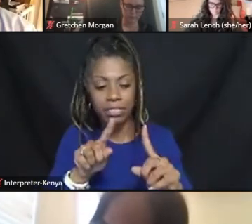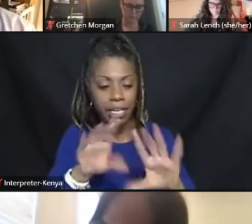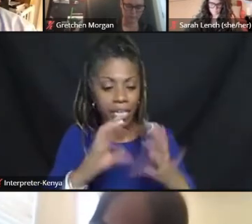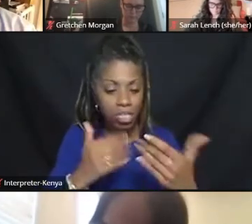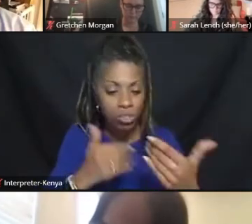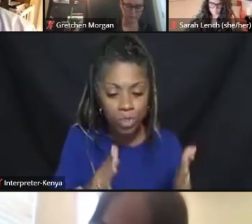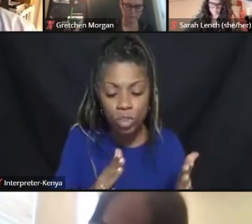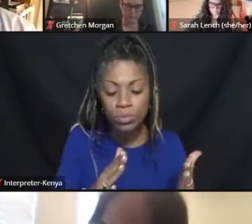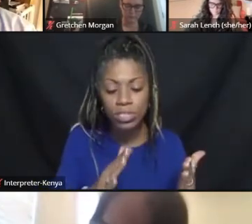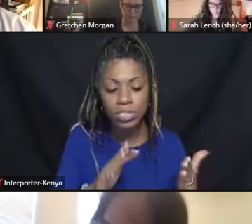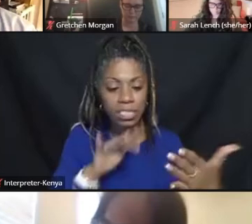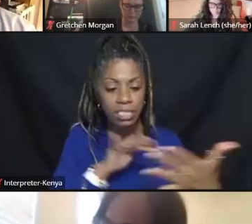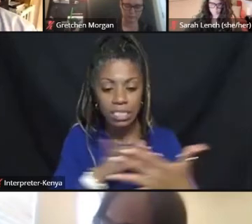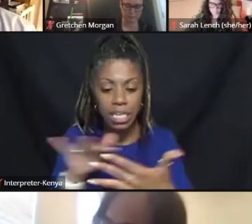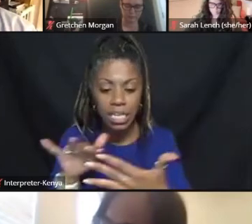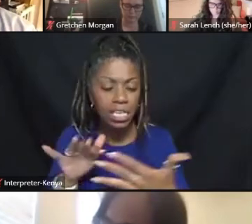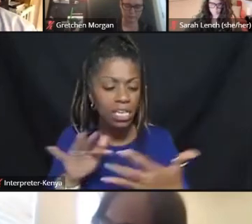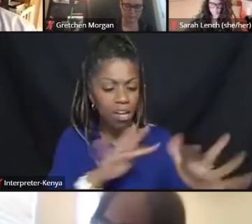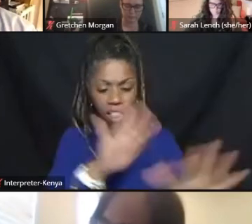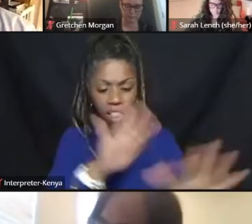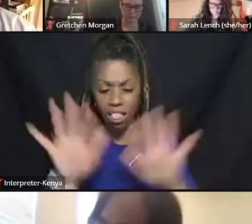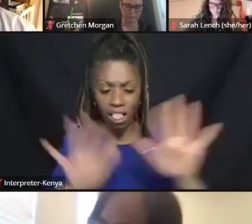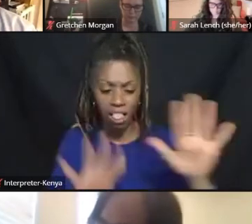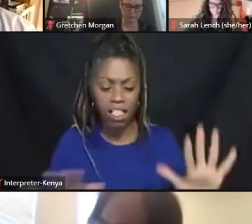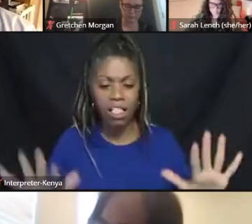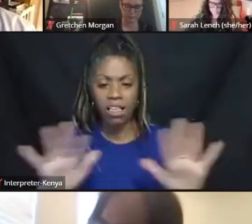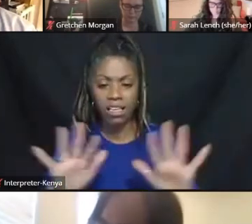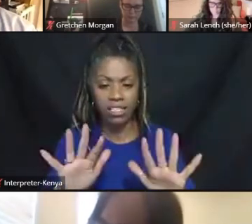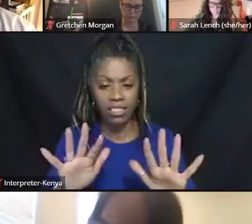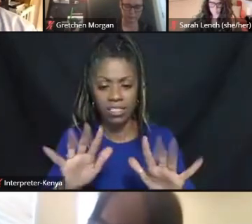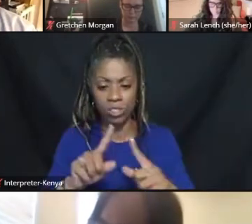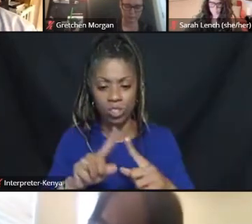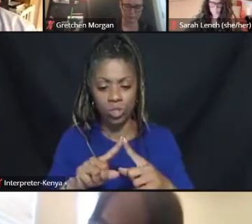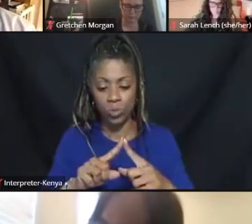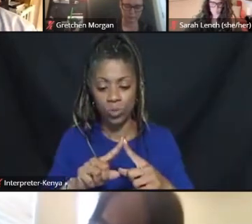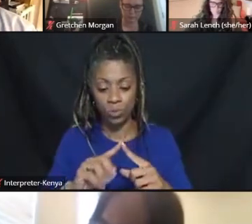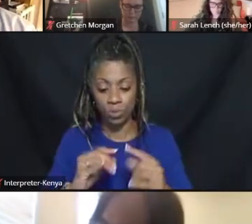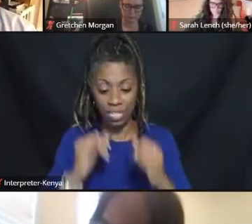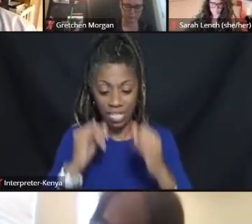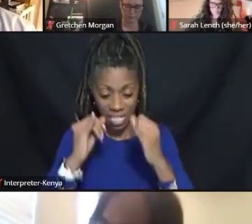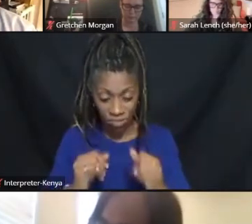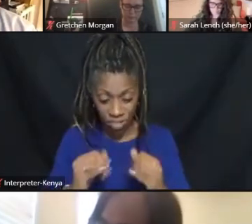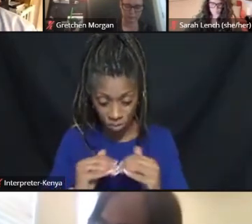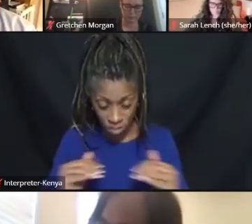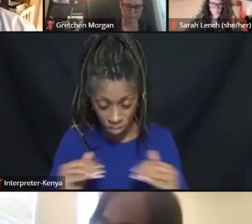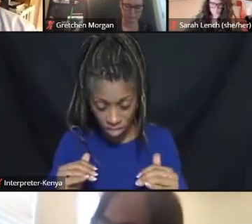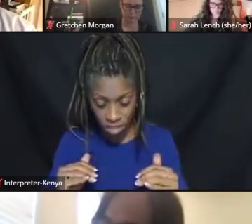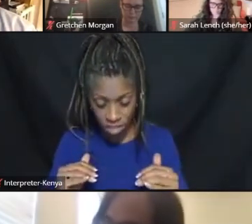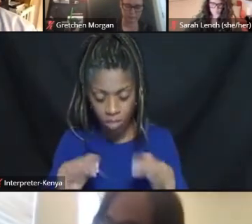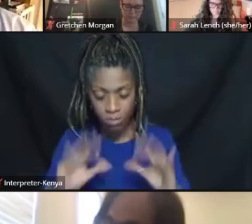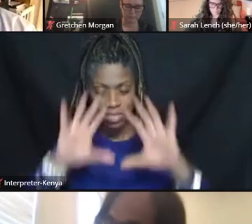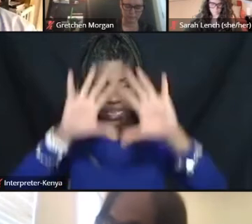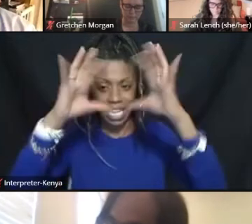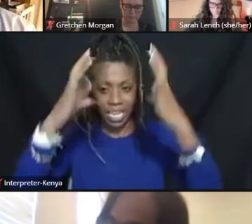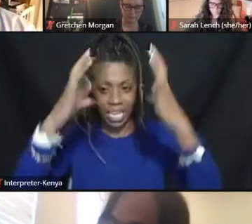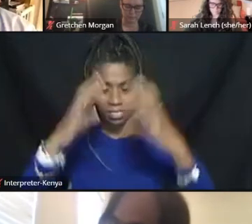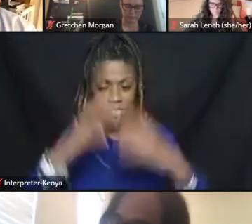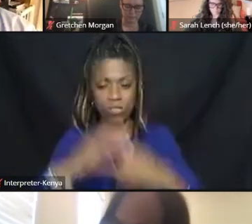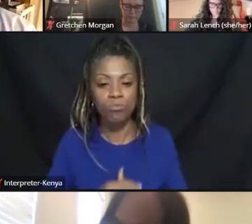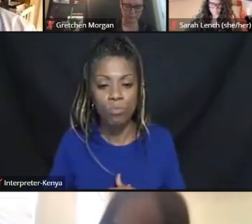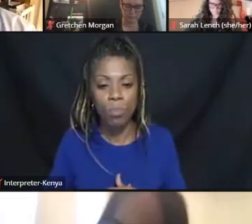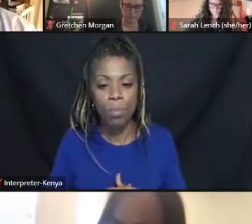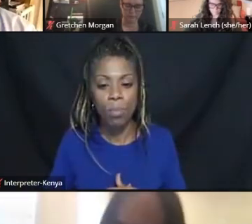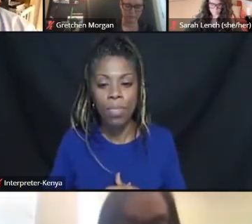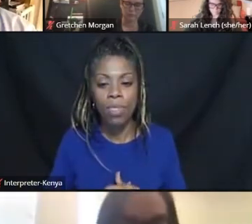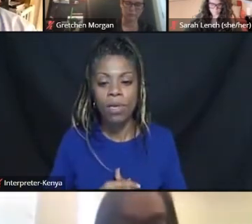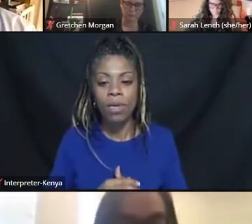at the district level, school level, down to the individual level. We assessed our strengths through the Gallup Strength Finders,